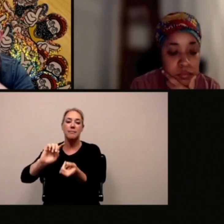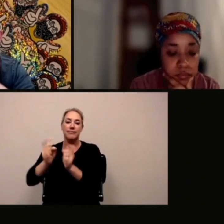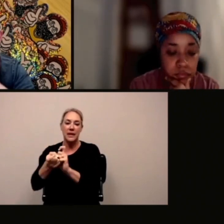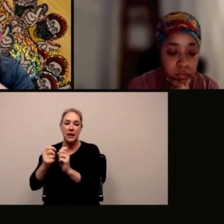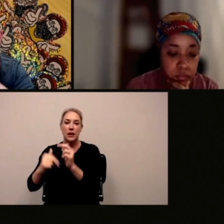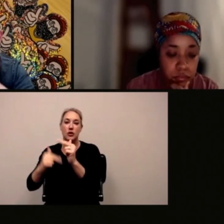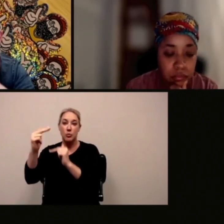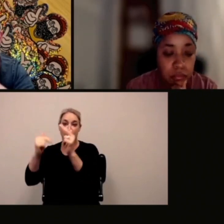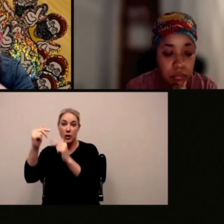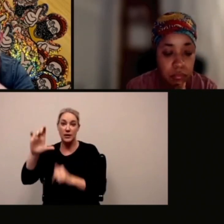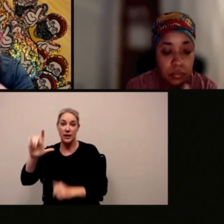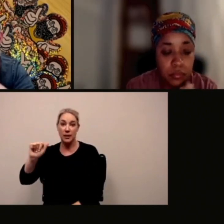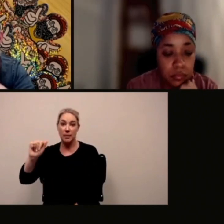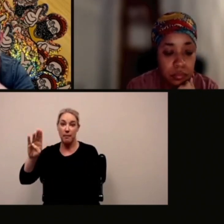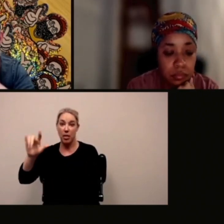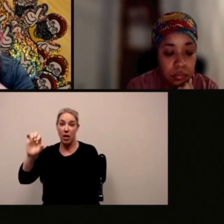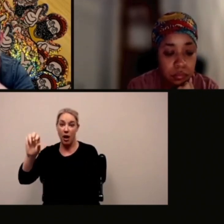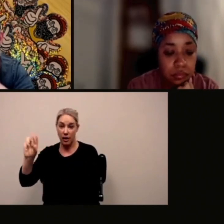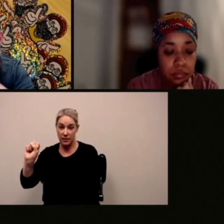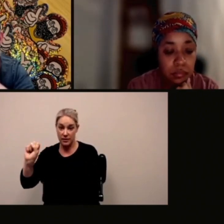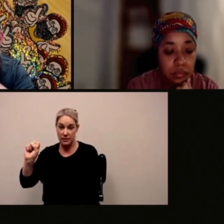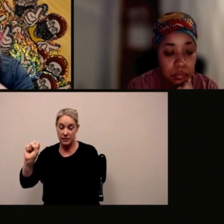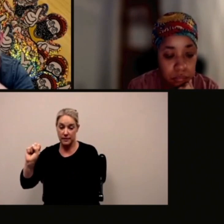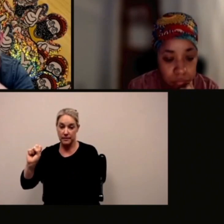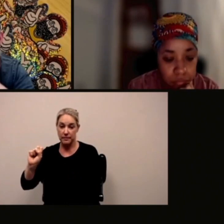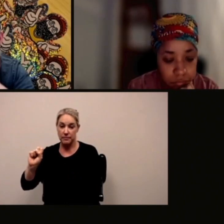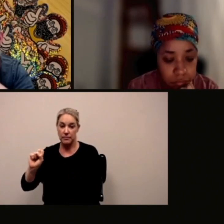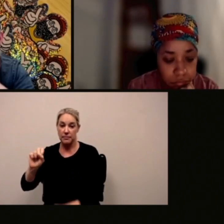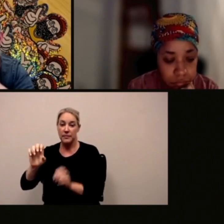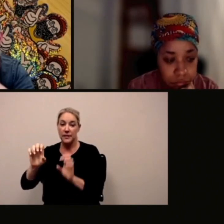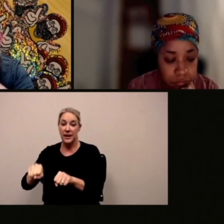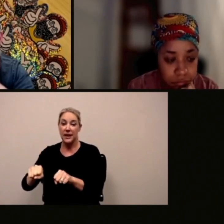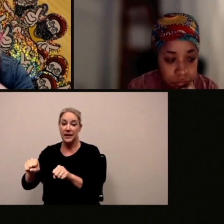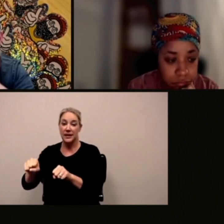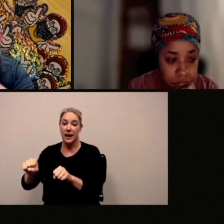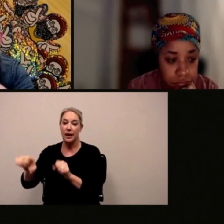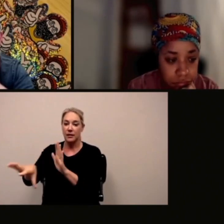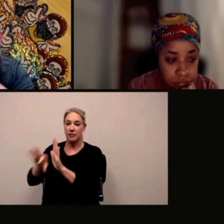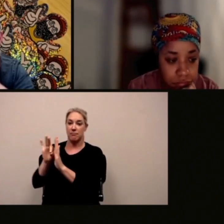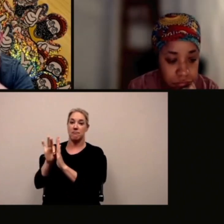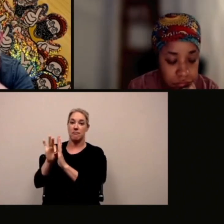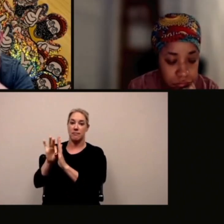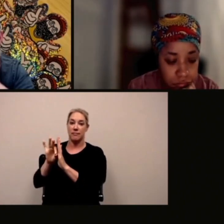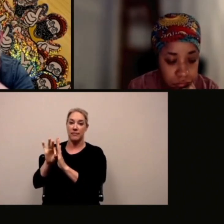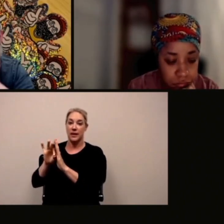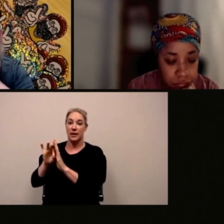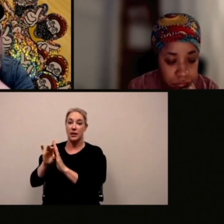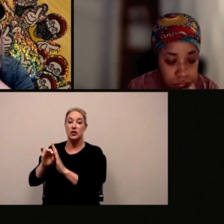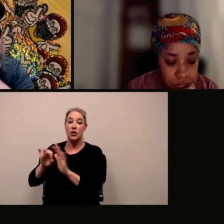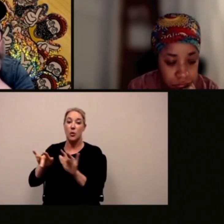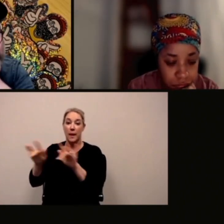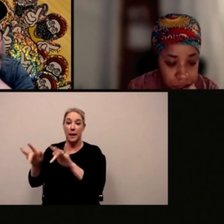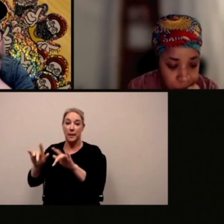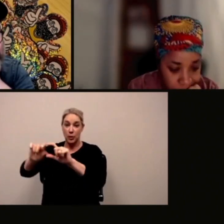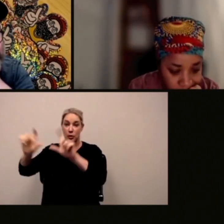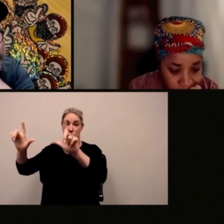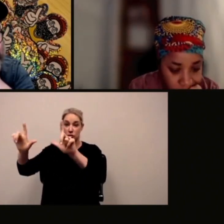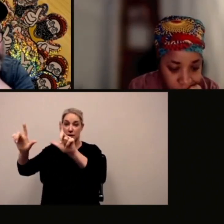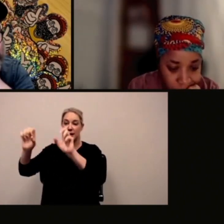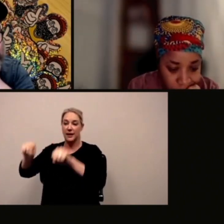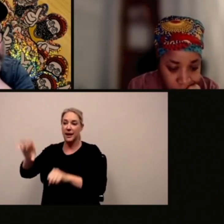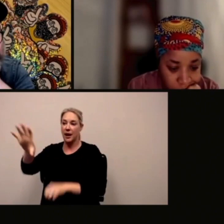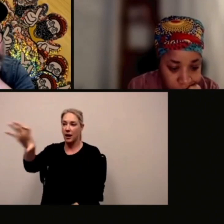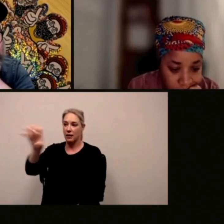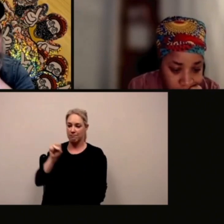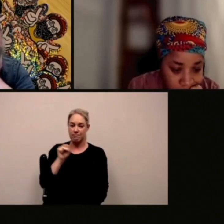by taking the blocks from in Scratch to where they know to stop. They know, those